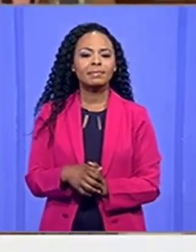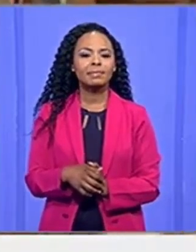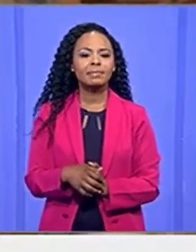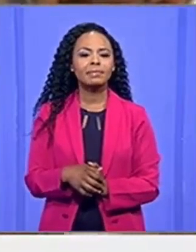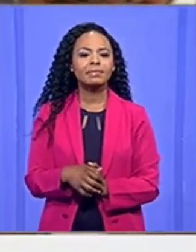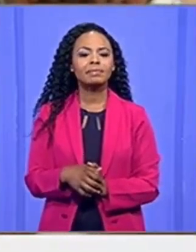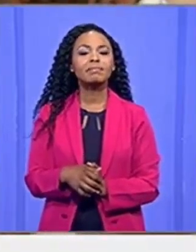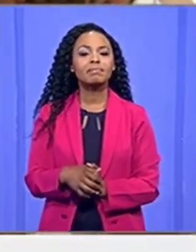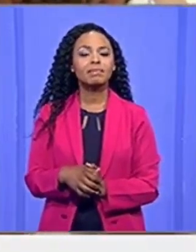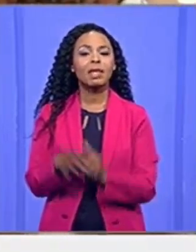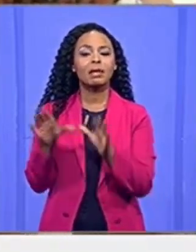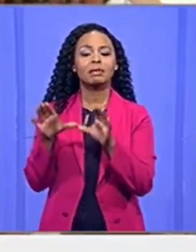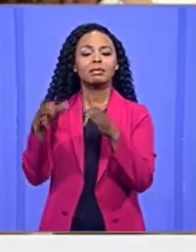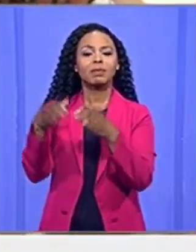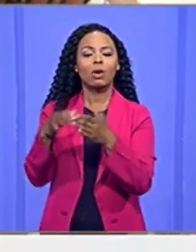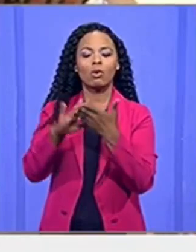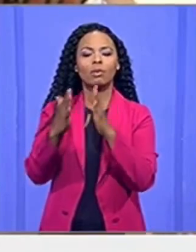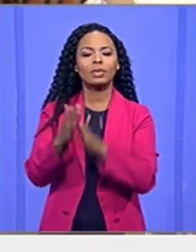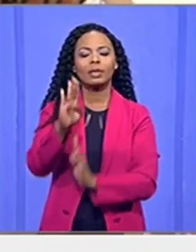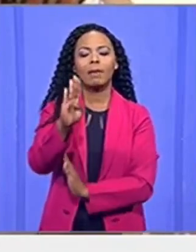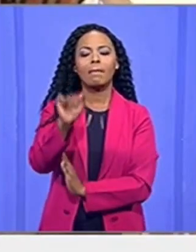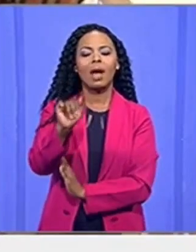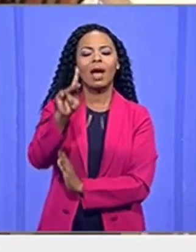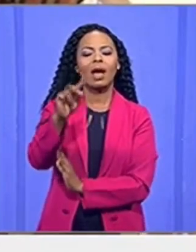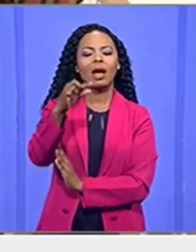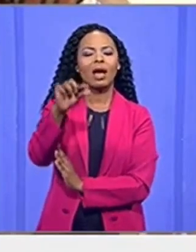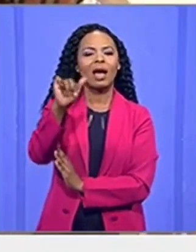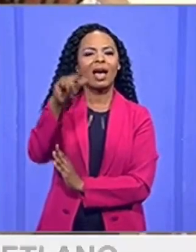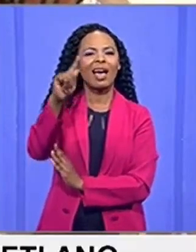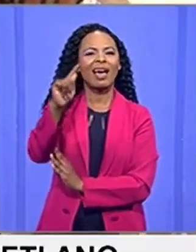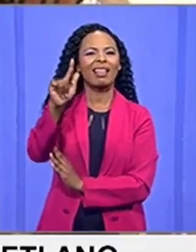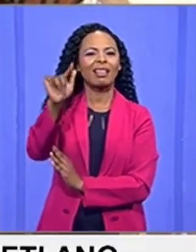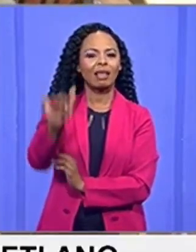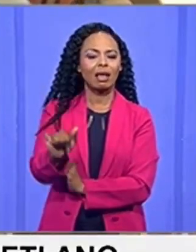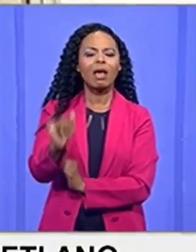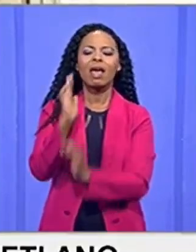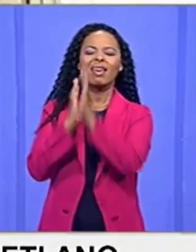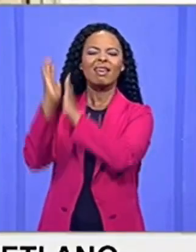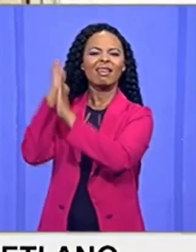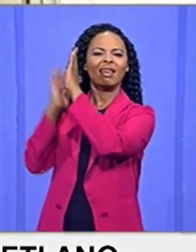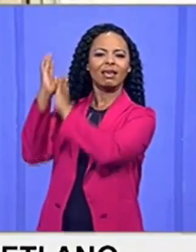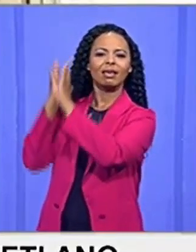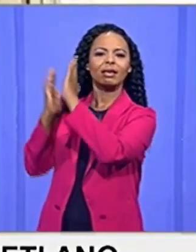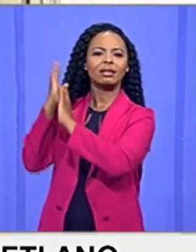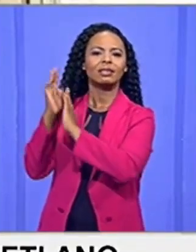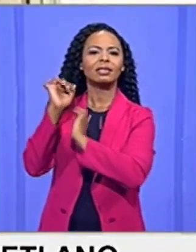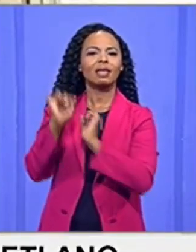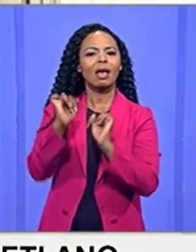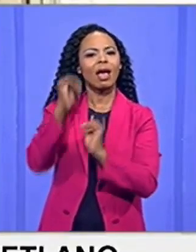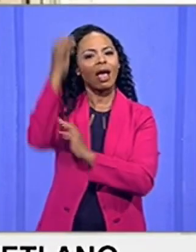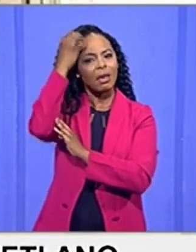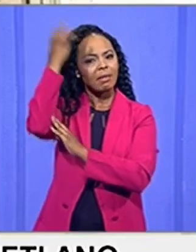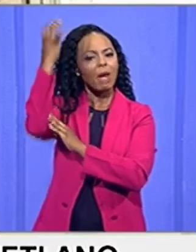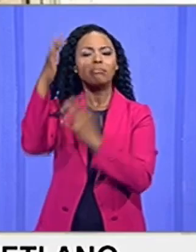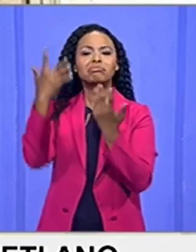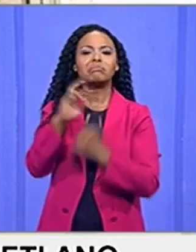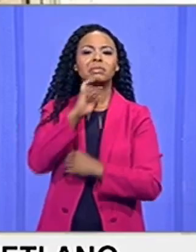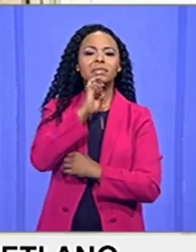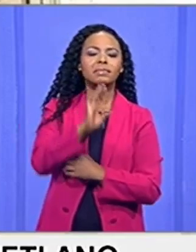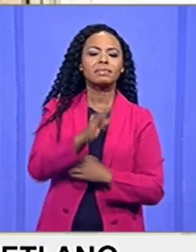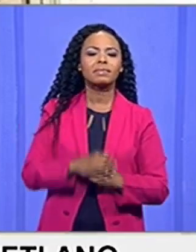Bakgatlha ba Gafela ke morafe o nang le history e tseneletseng ya boeteledipele jwa segosi. 1870,